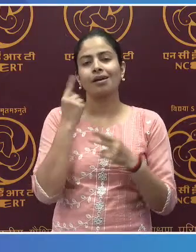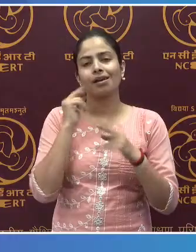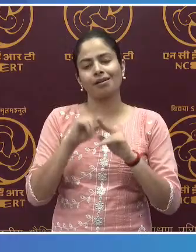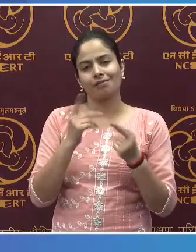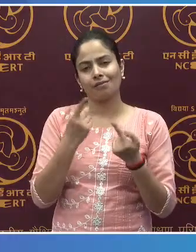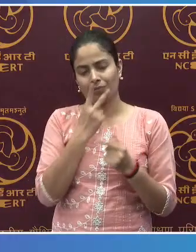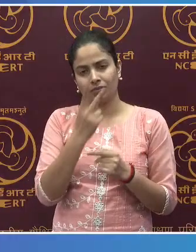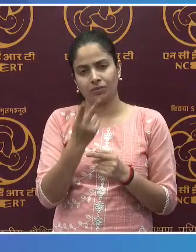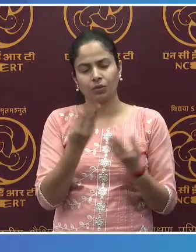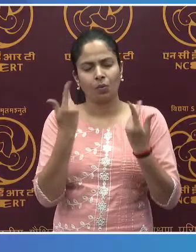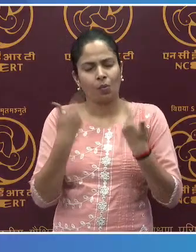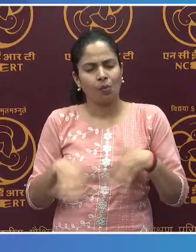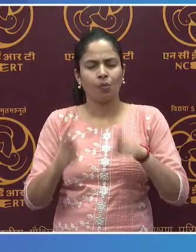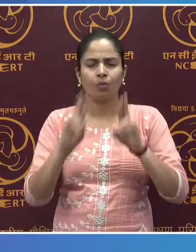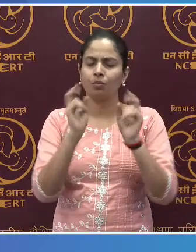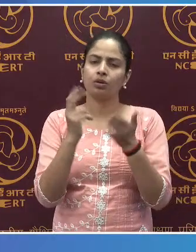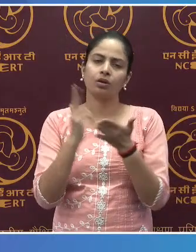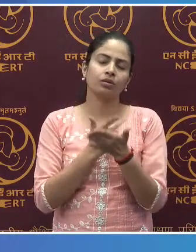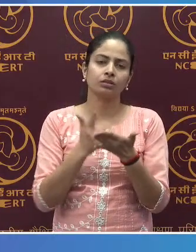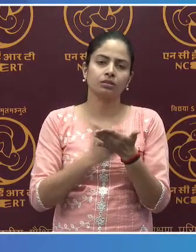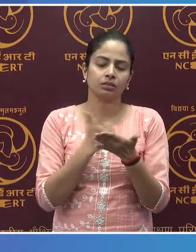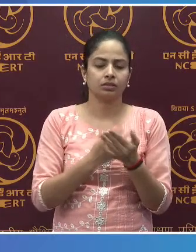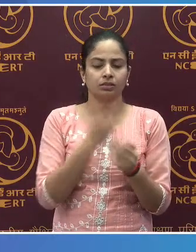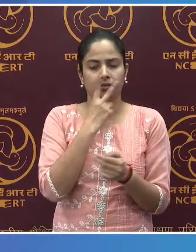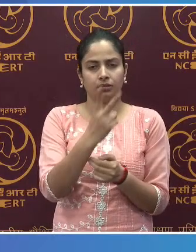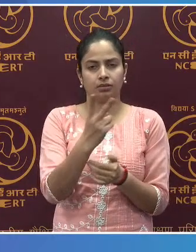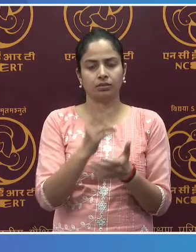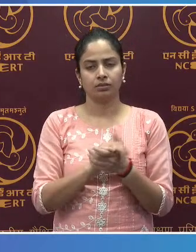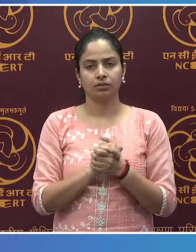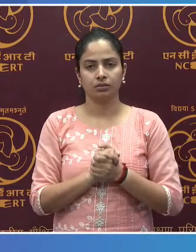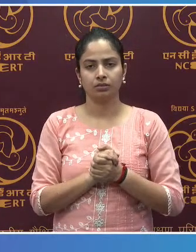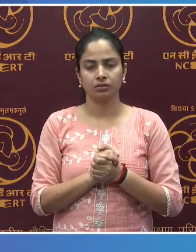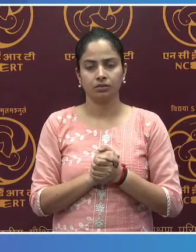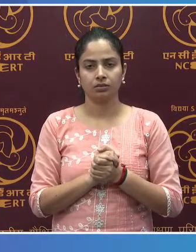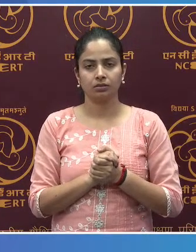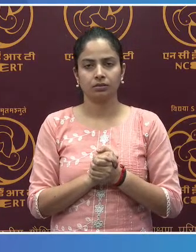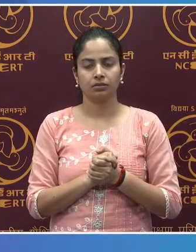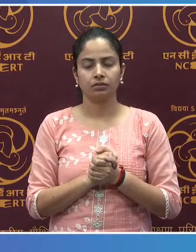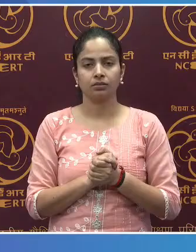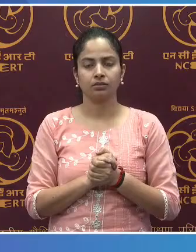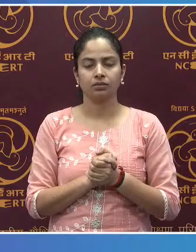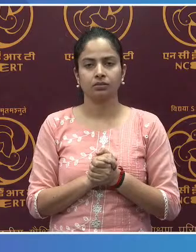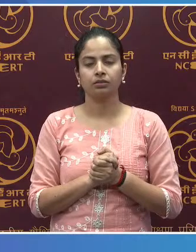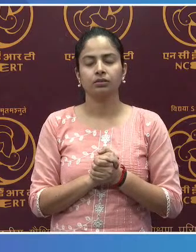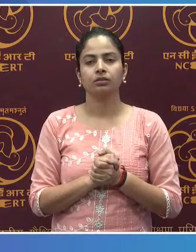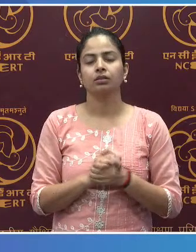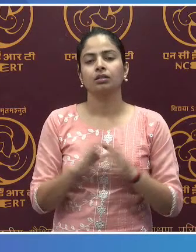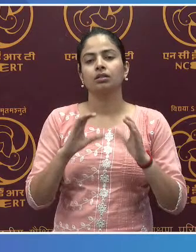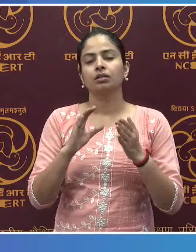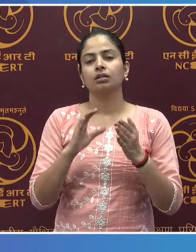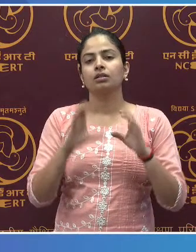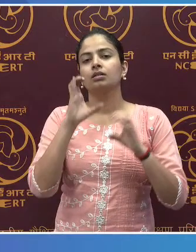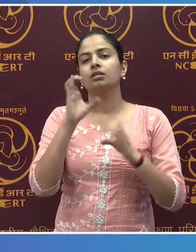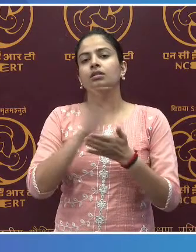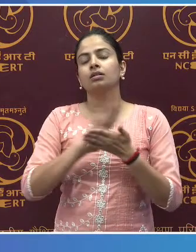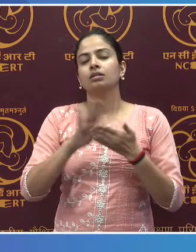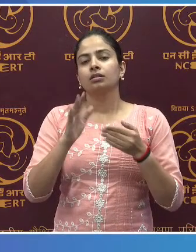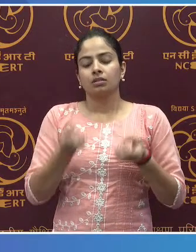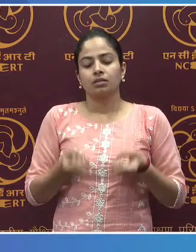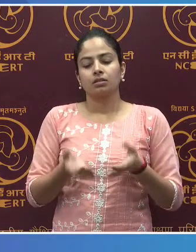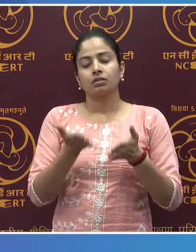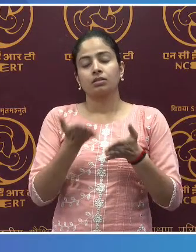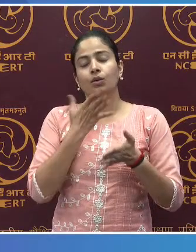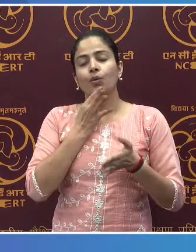take any chapter of the book, this is the book, and you see any chapter of the book. A chapter really starts with a